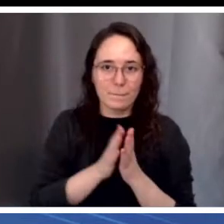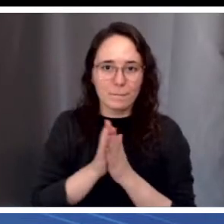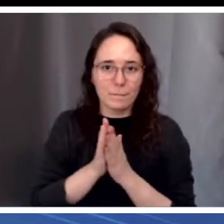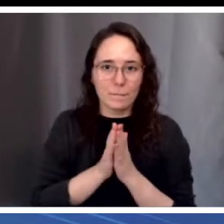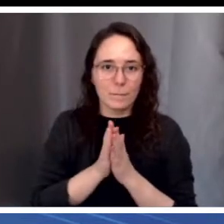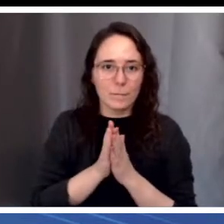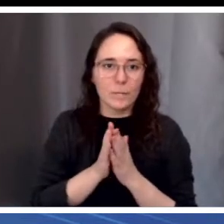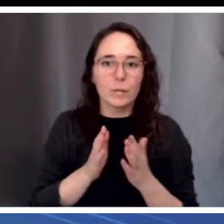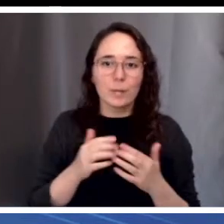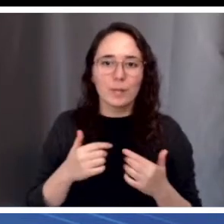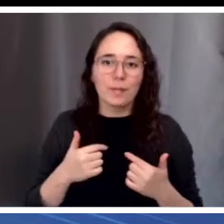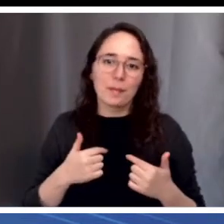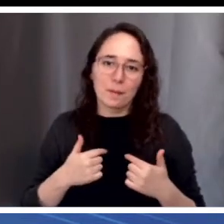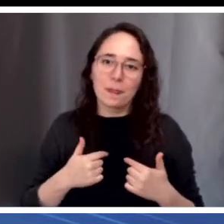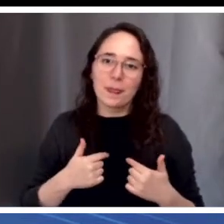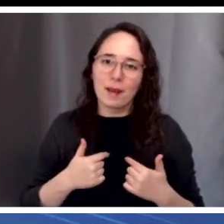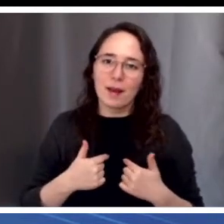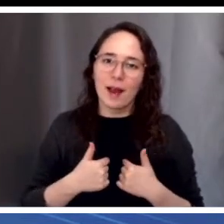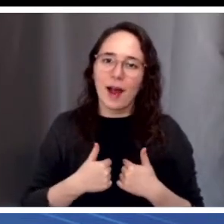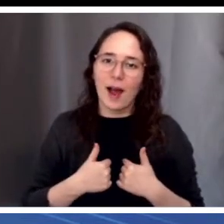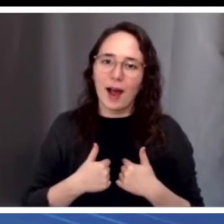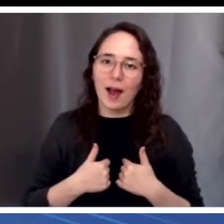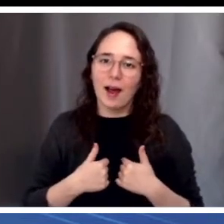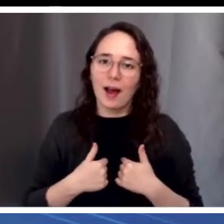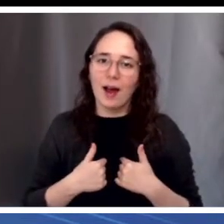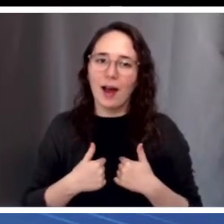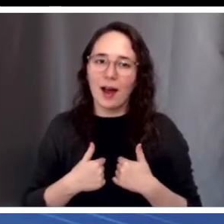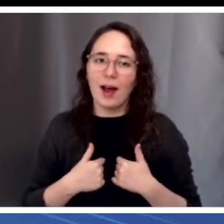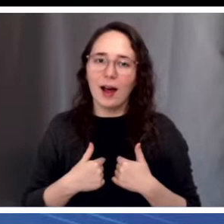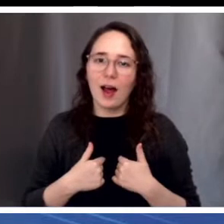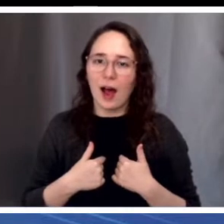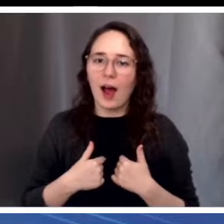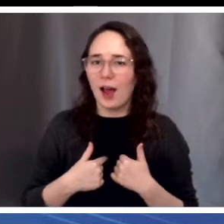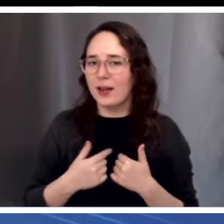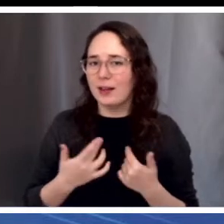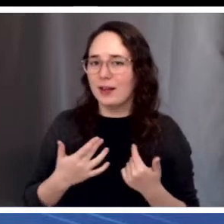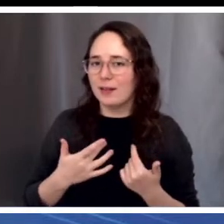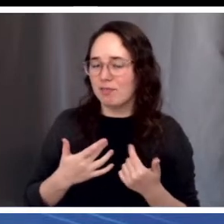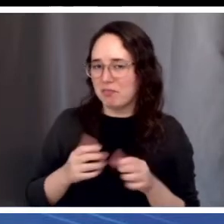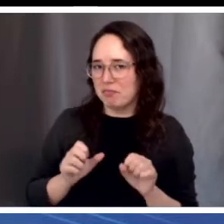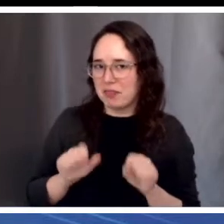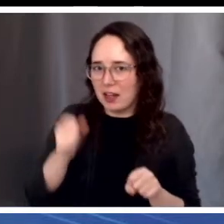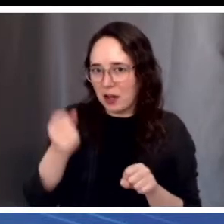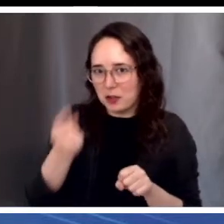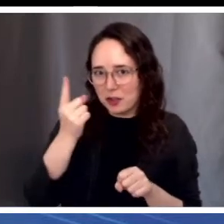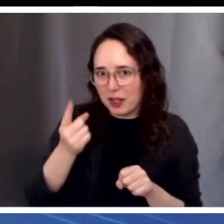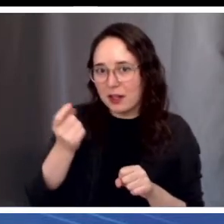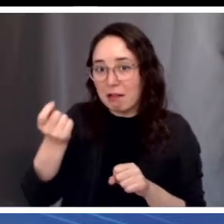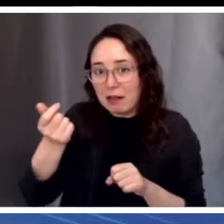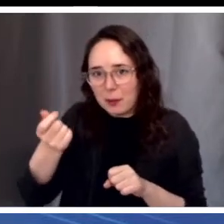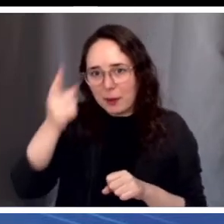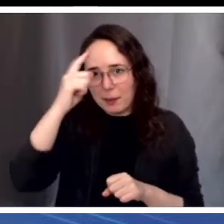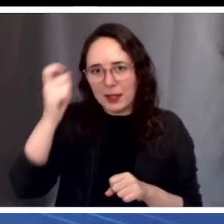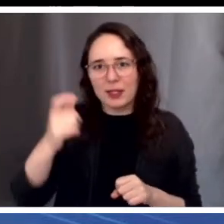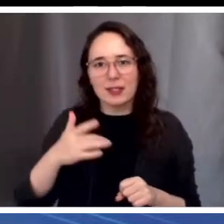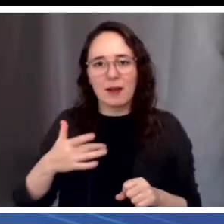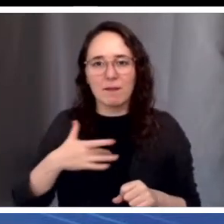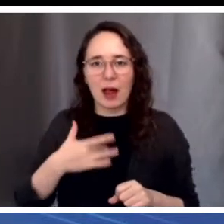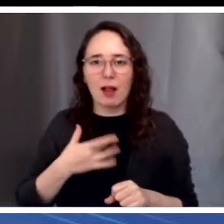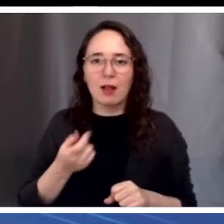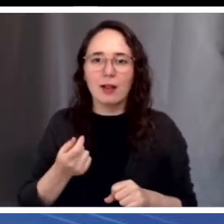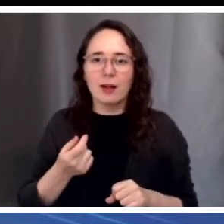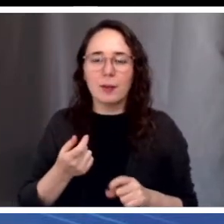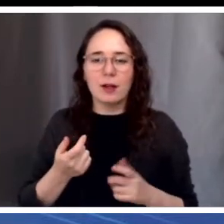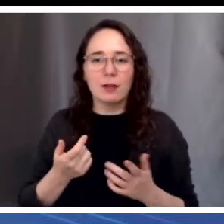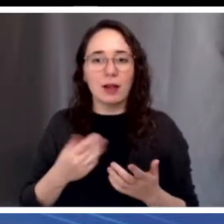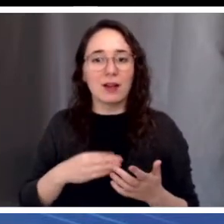certain ways kind of like backed into this space and then really found a passion for it as well. in the sense that, you know, Feeling Through was born